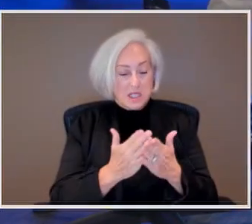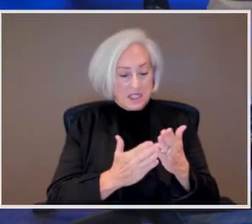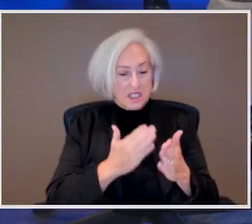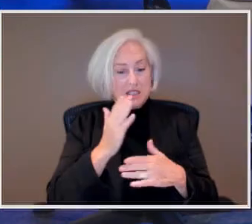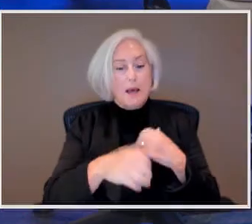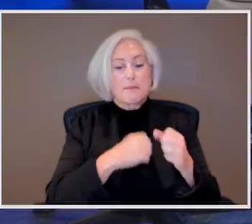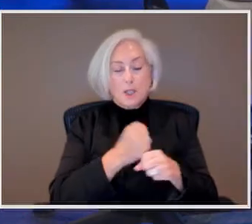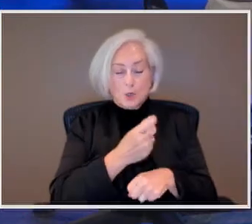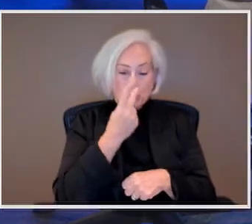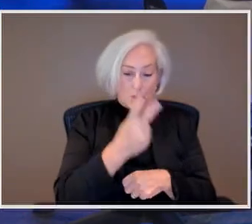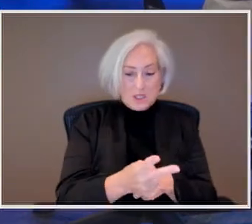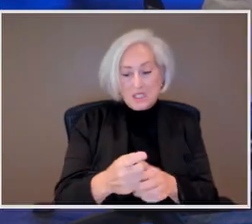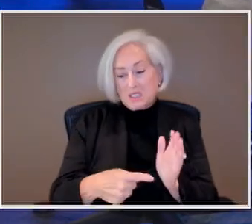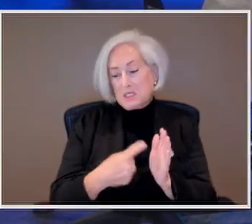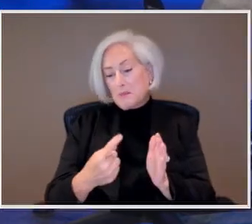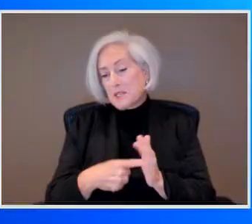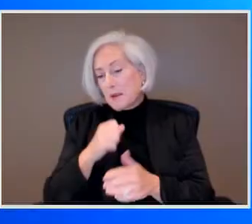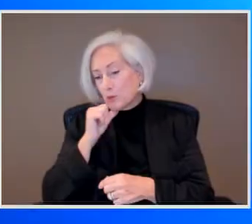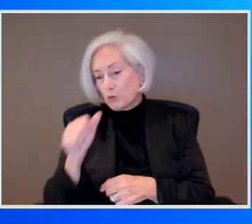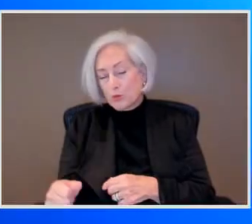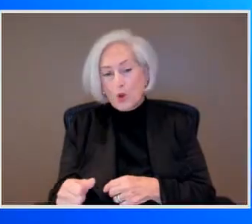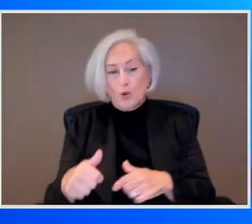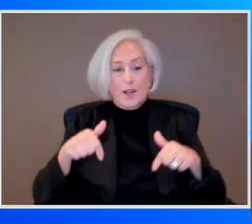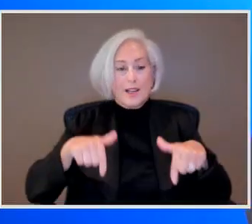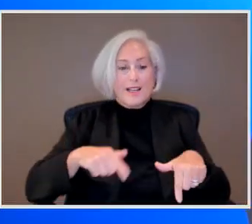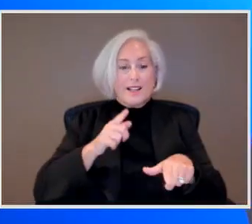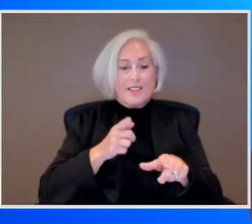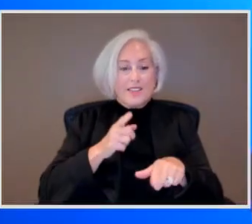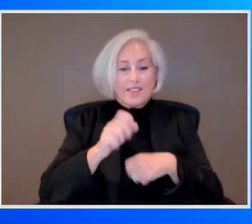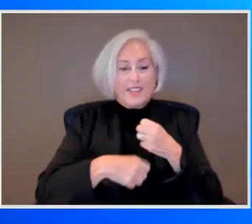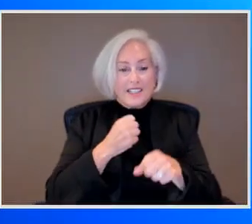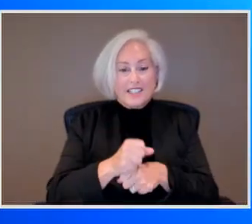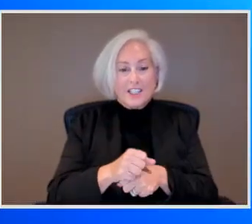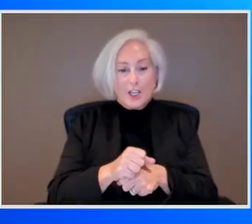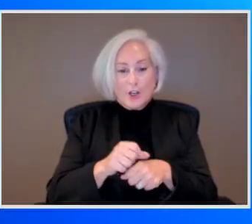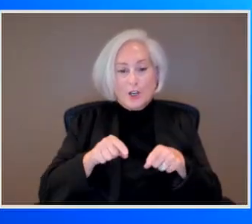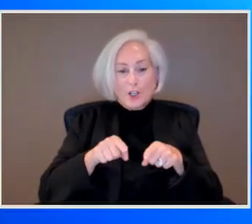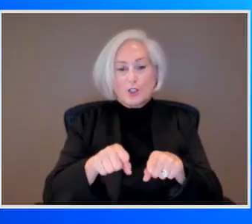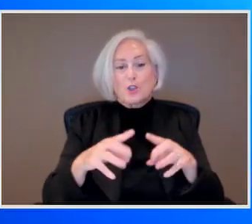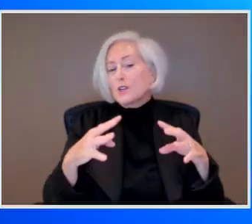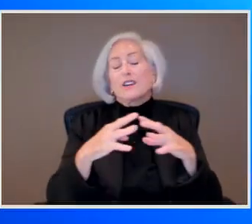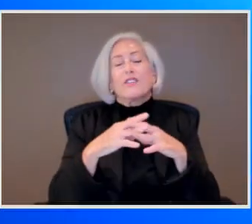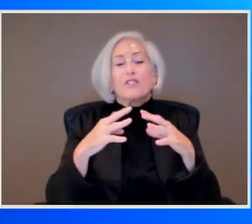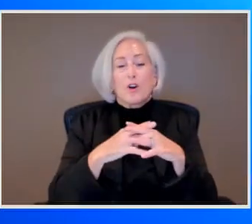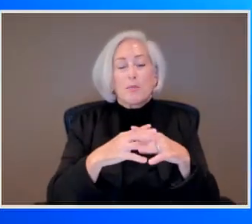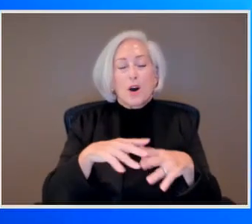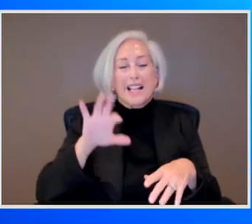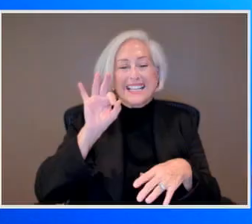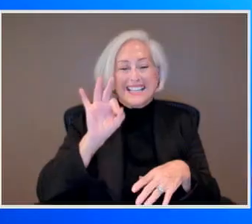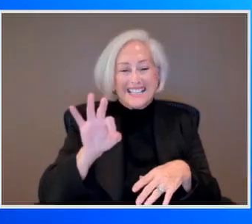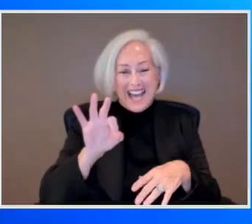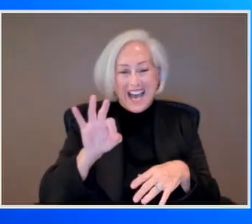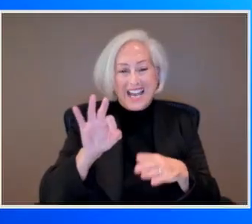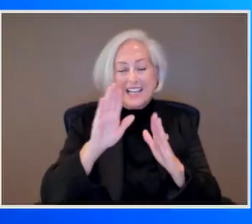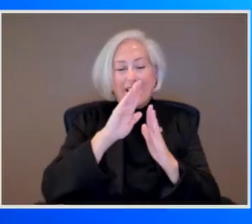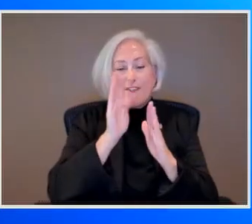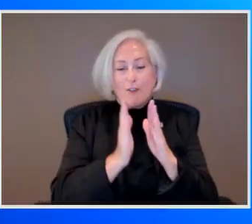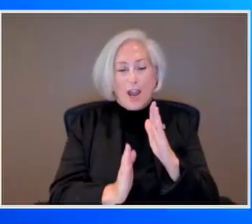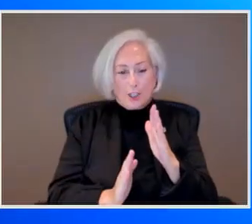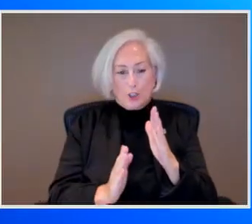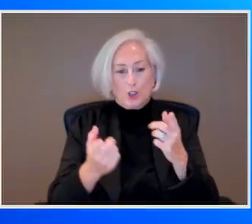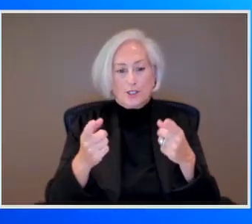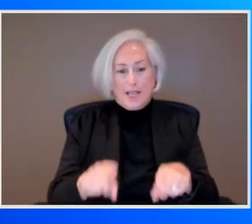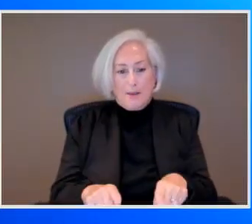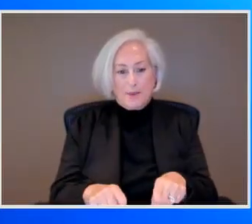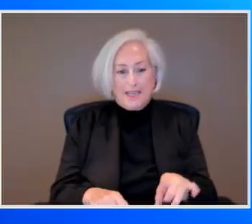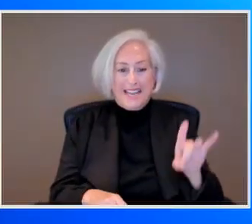some years you don't. This year during football season, we had 9 major fractures during the season, and 8 of